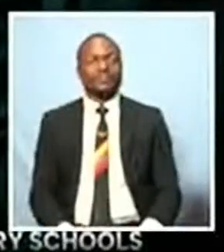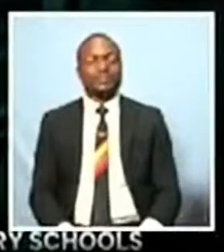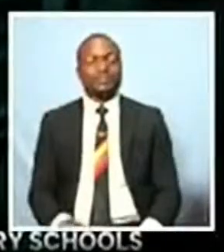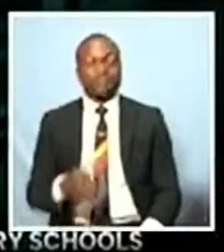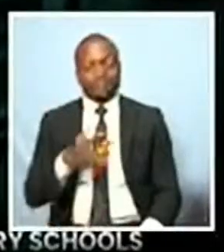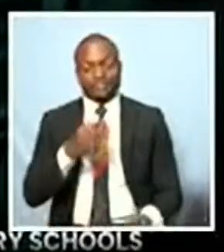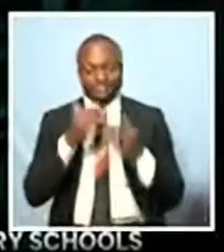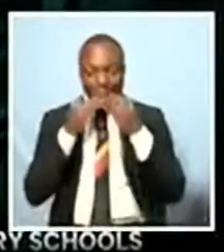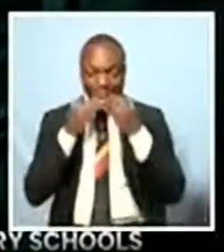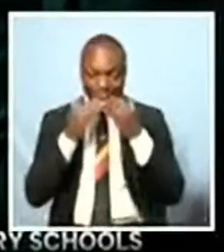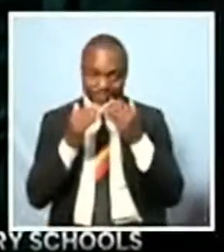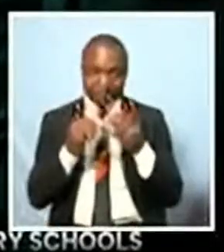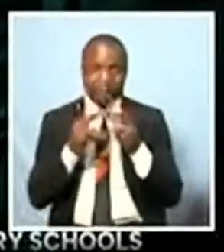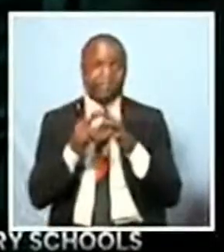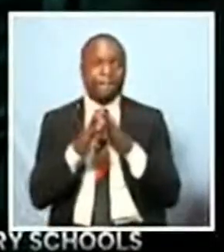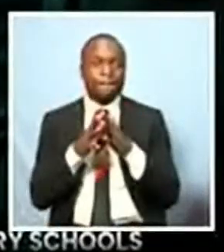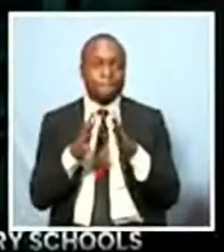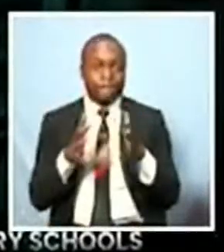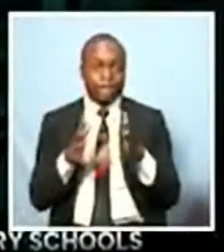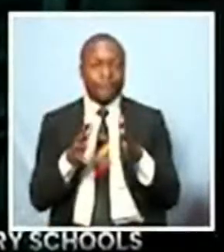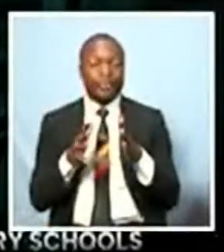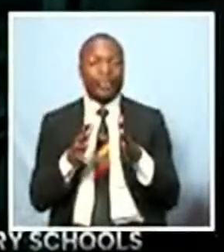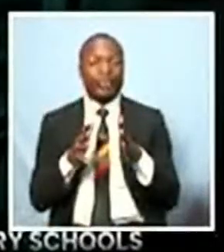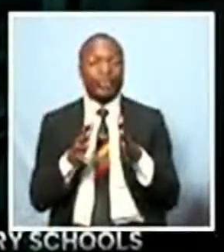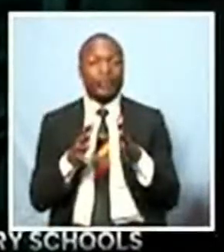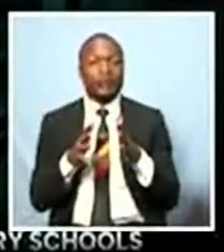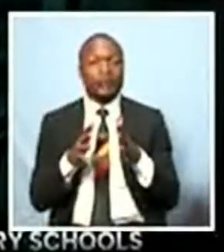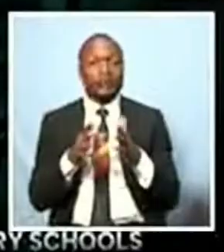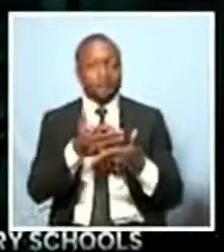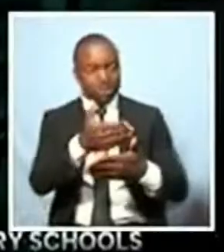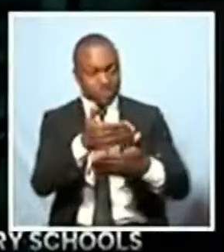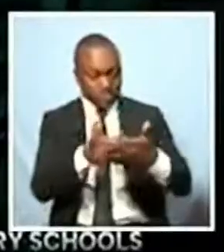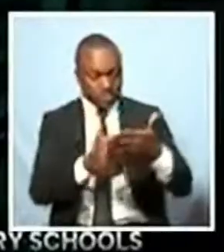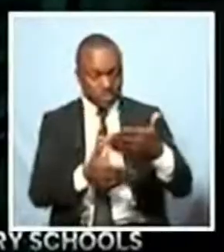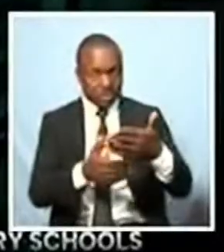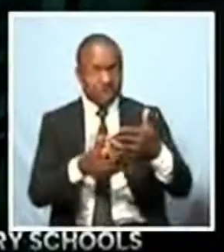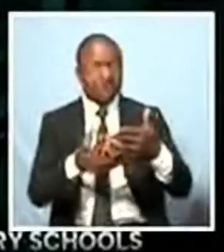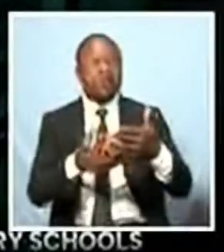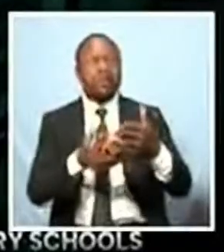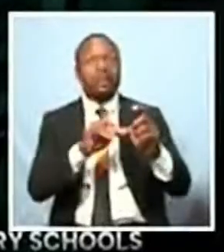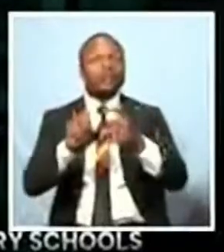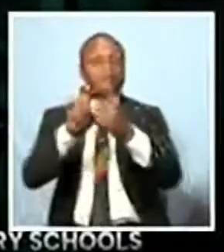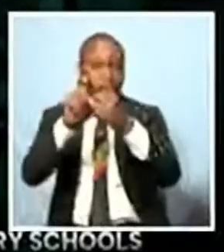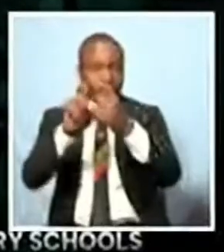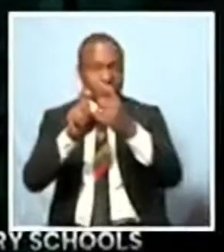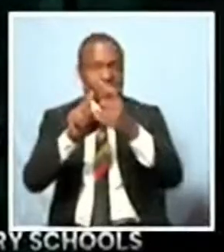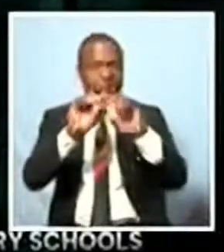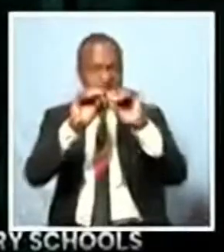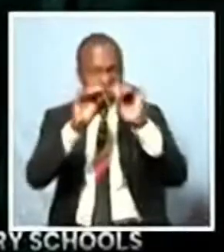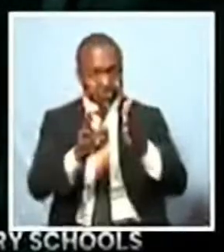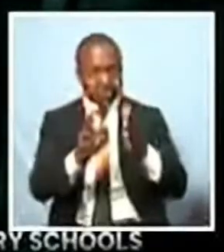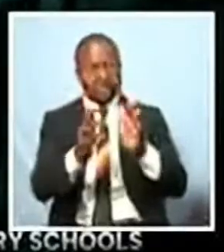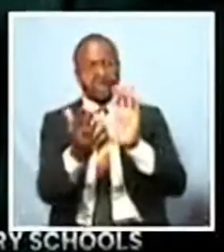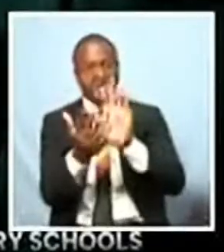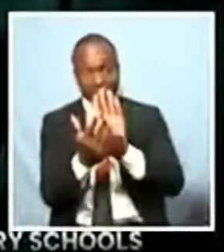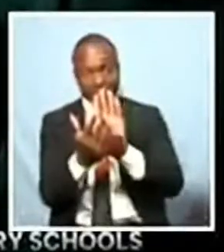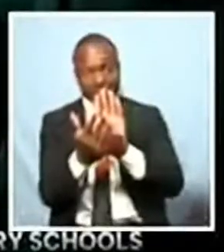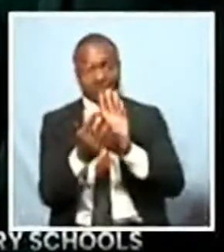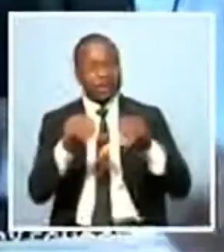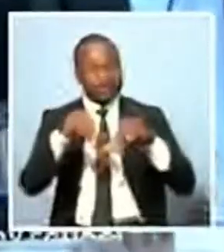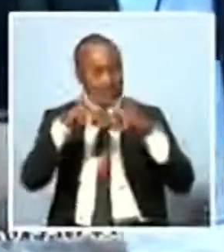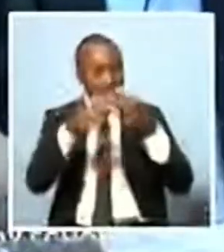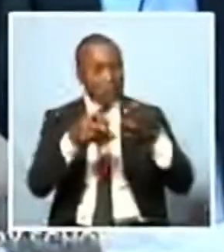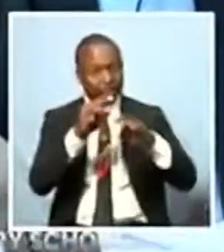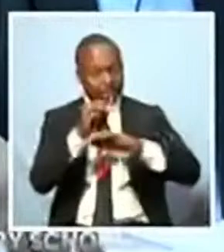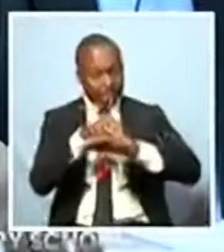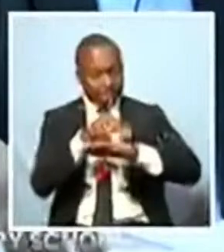Thank you so much. So we did summarize the challenges that teachers are facing in the delivery of literacy and numeracy. So